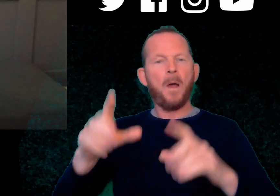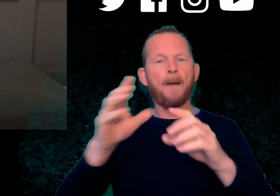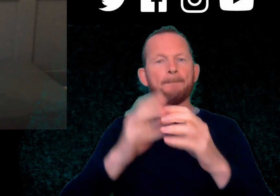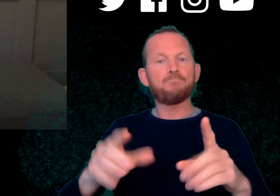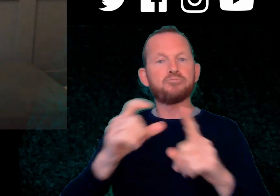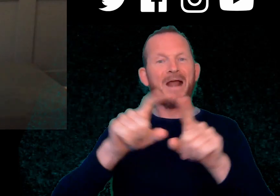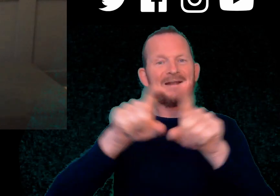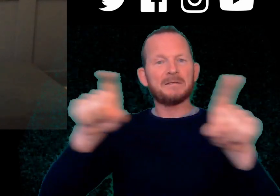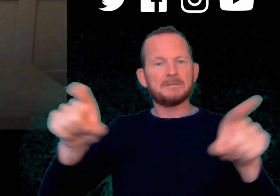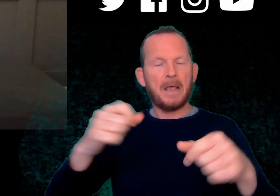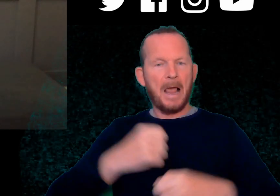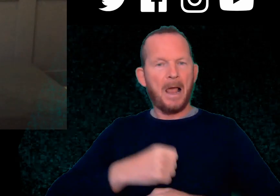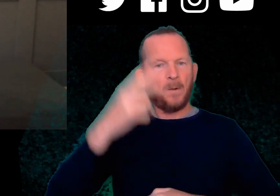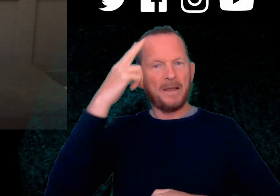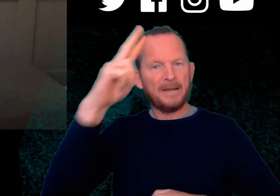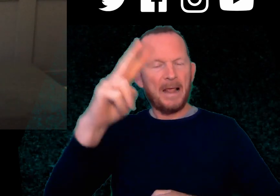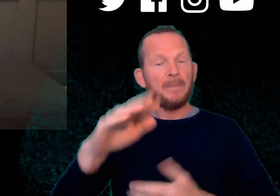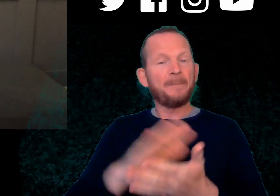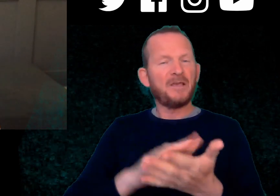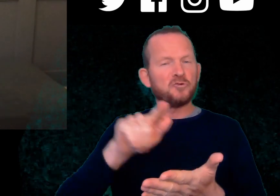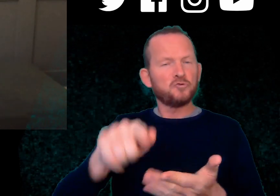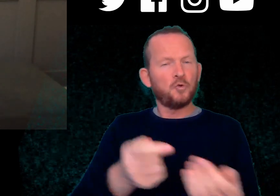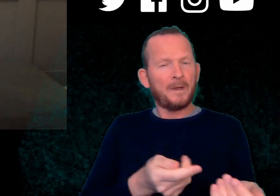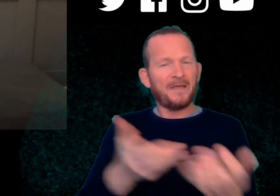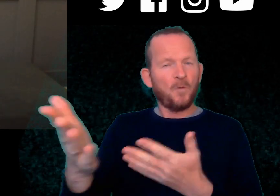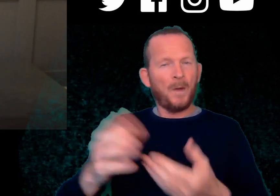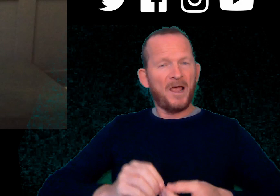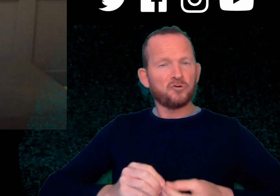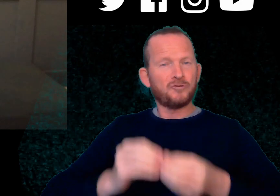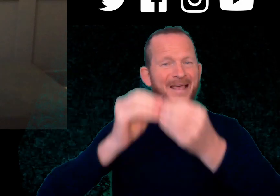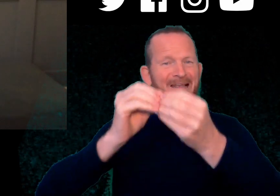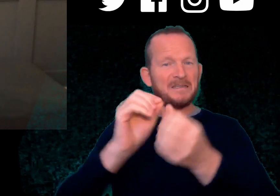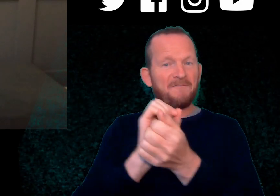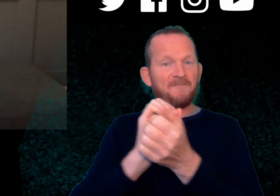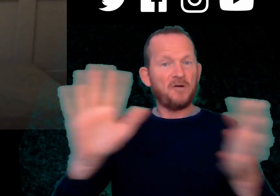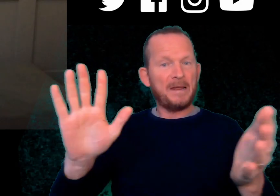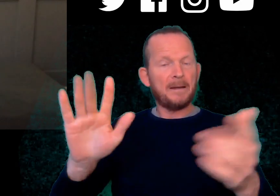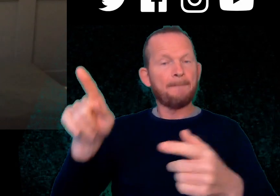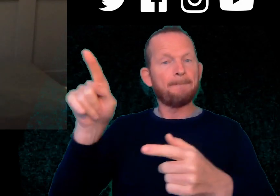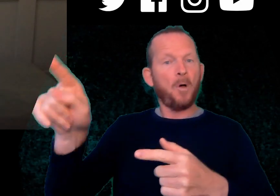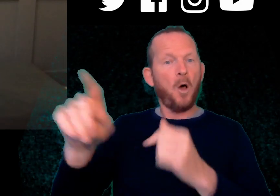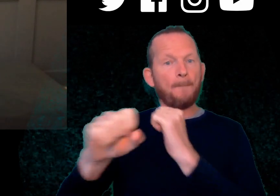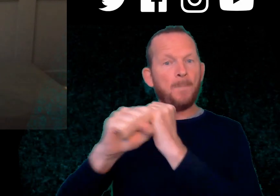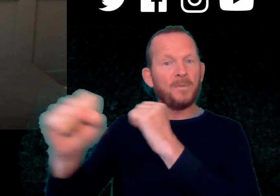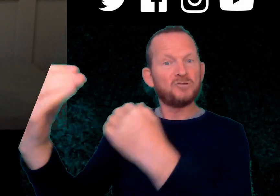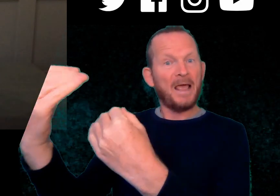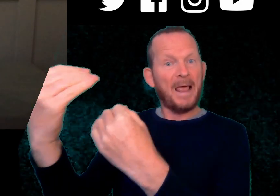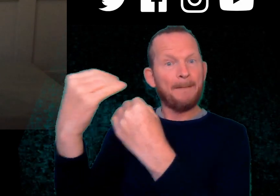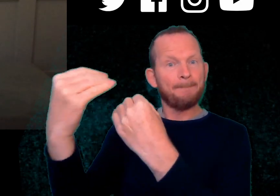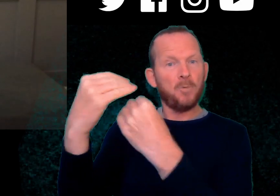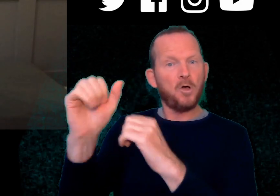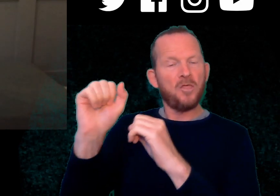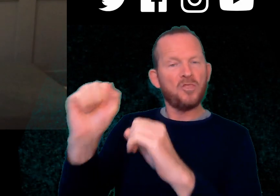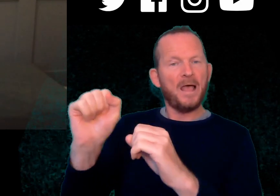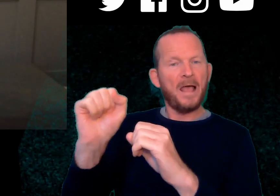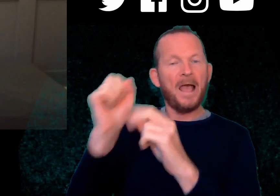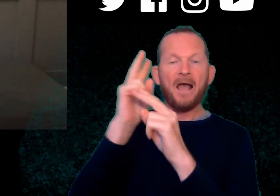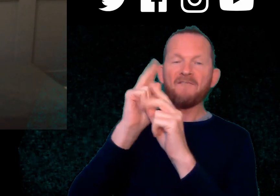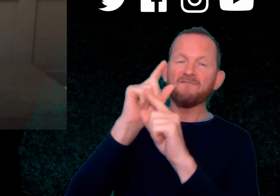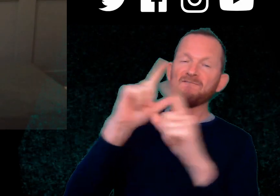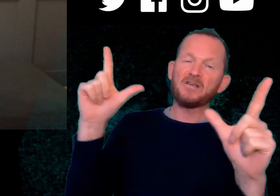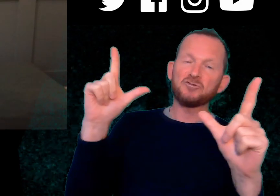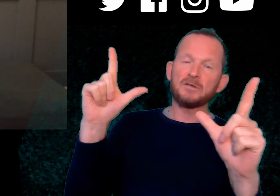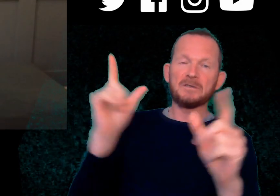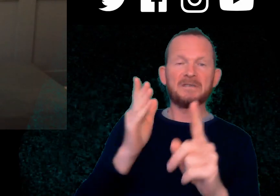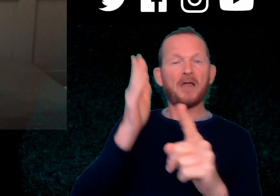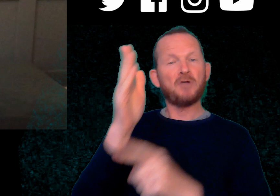and our name. Now with that you do give away some creative freedom as you have the input from a publisher who has their own vision and direction for the